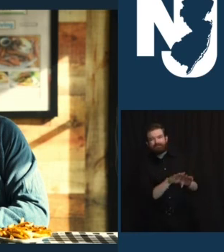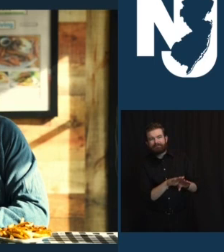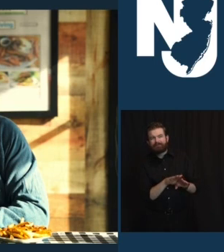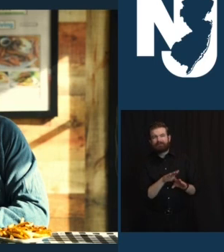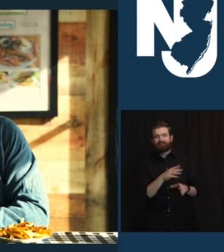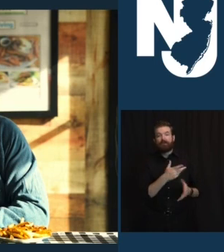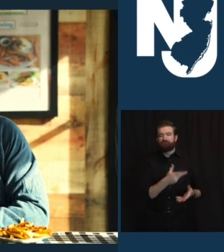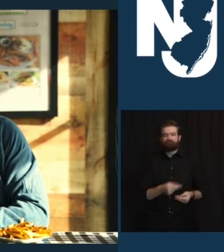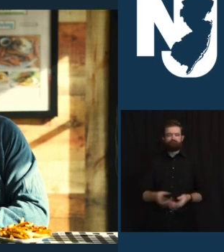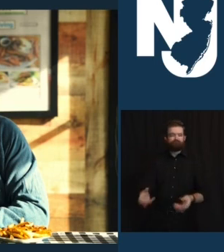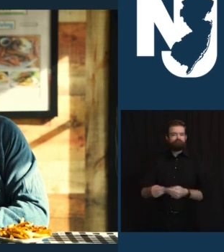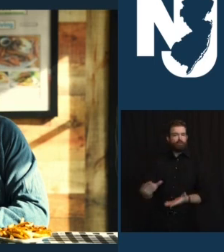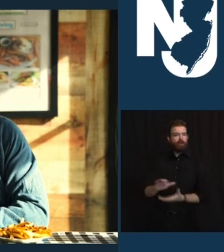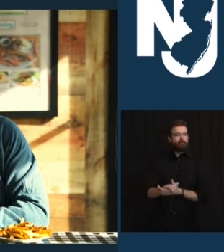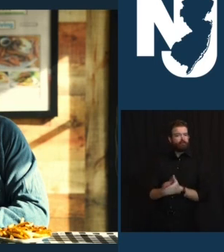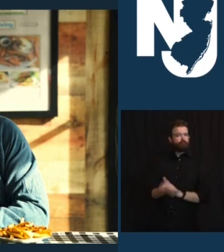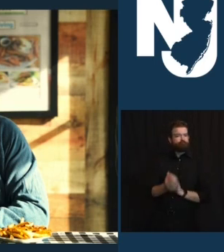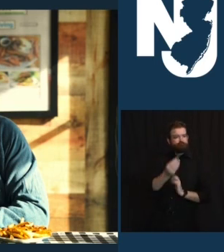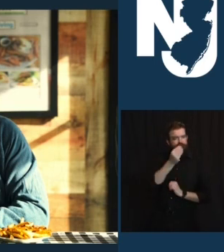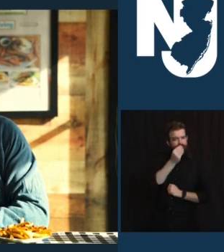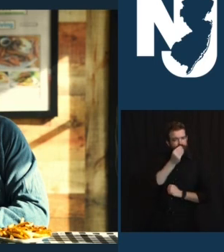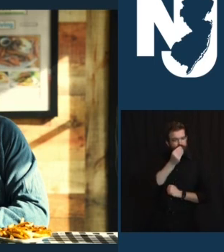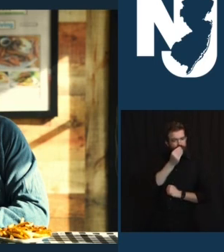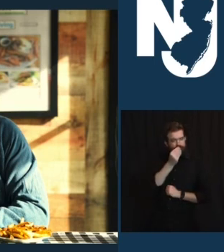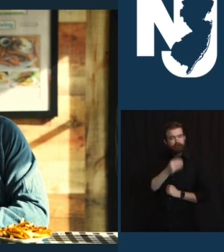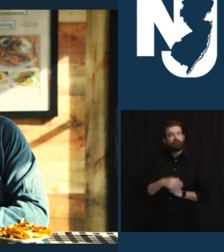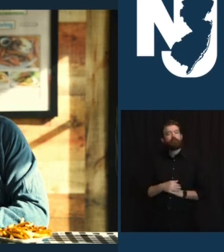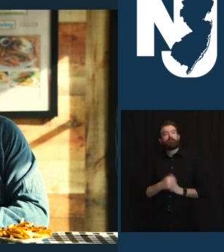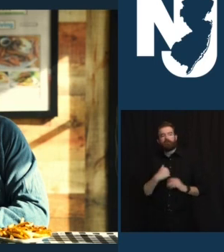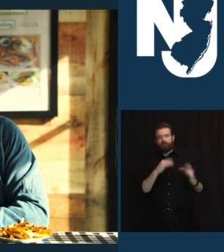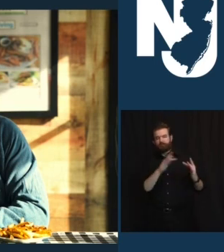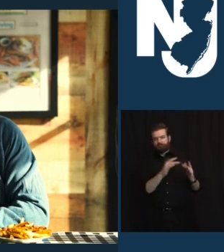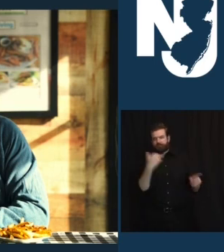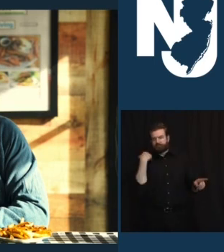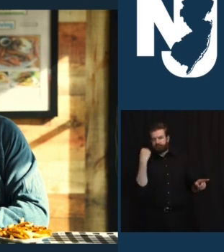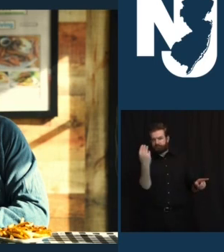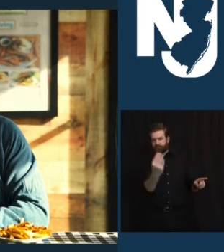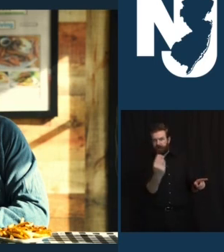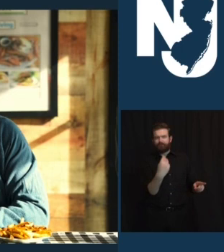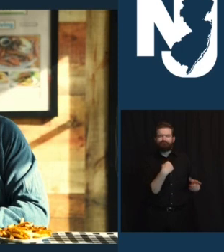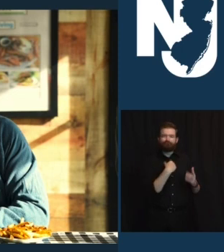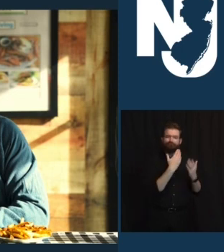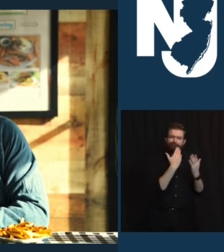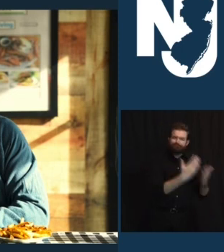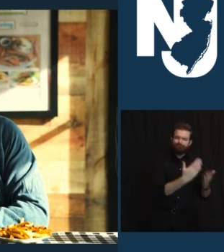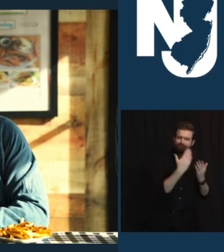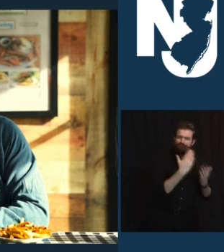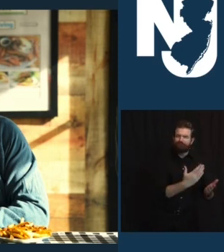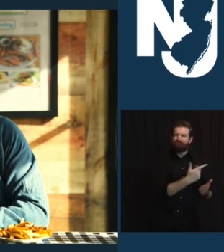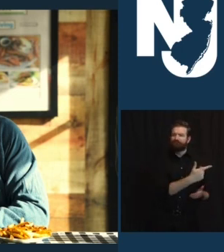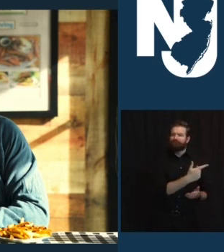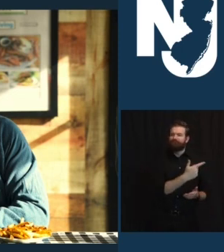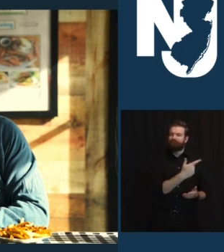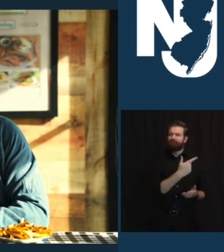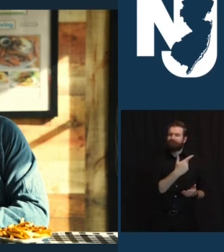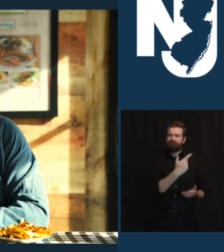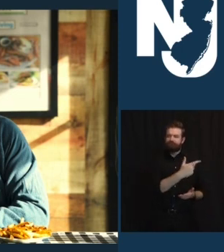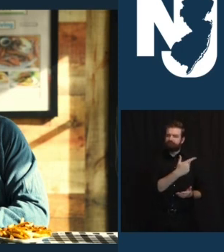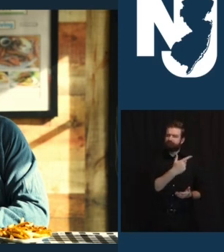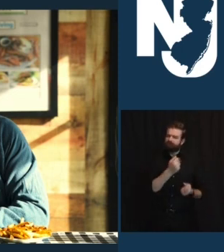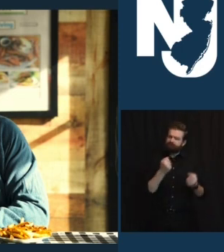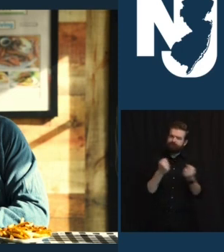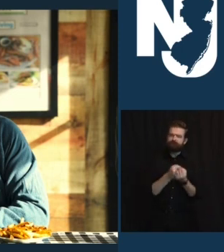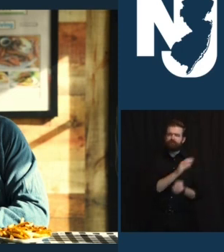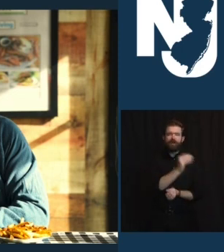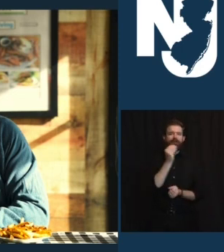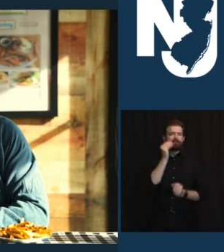had the chance to catch up with Steve on Monday. He's a great guy. I thanked him not only for believing in Garfield, but for supporting his community